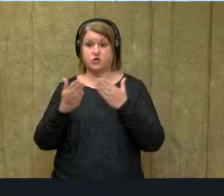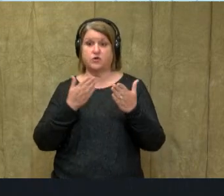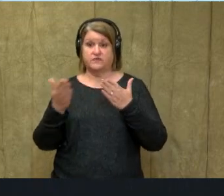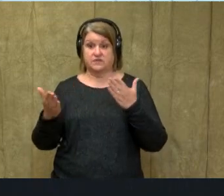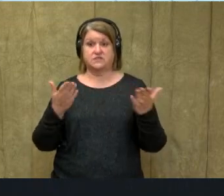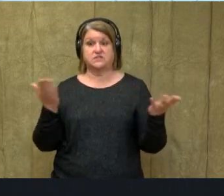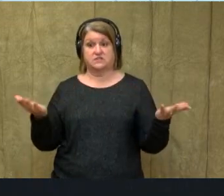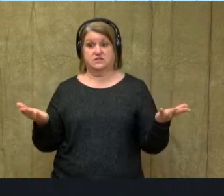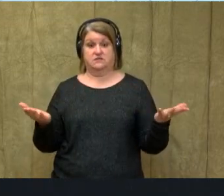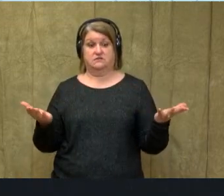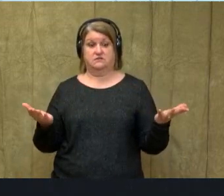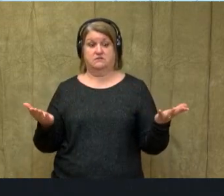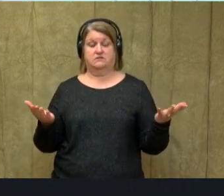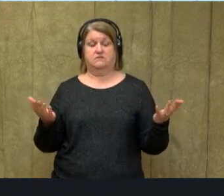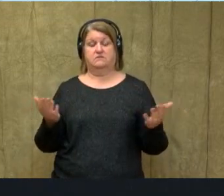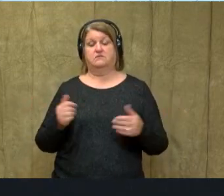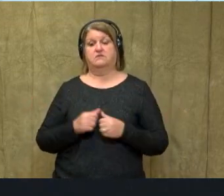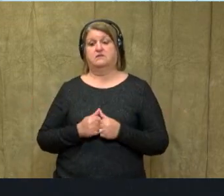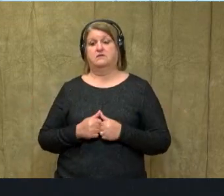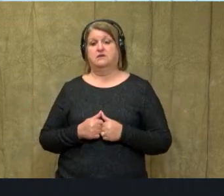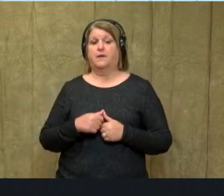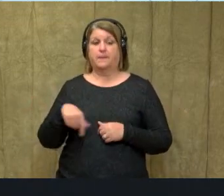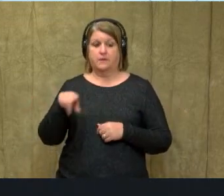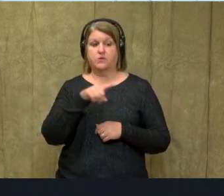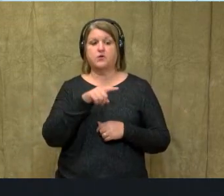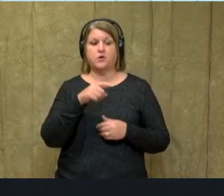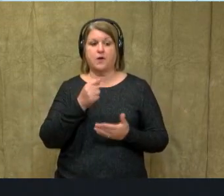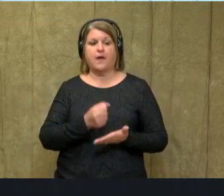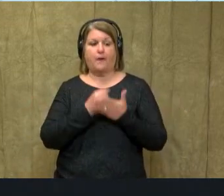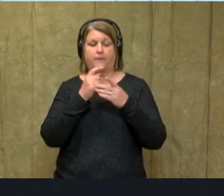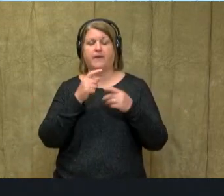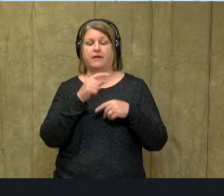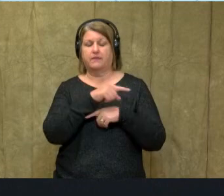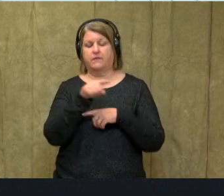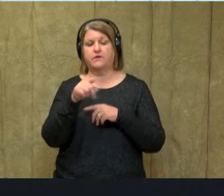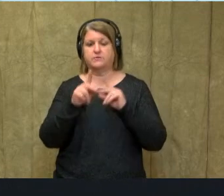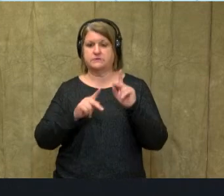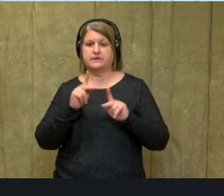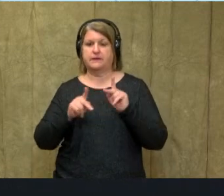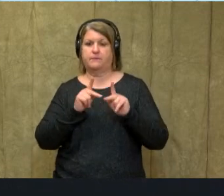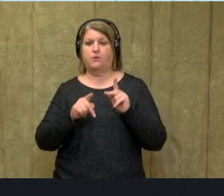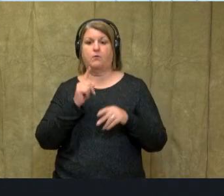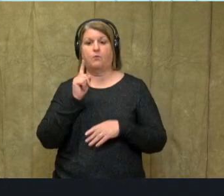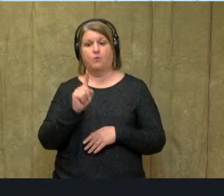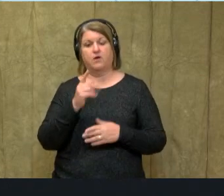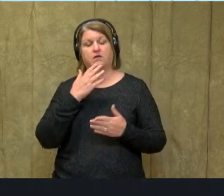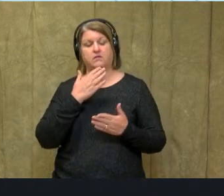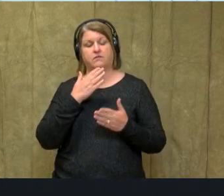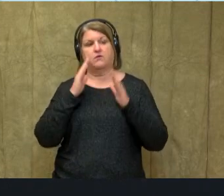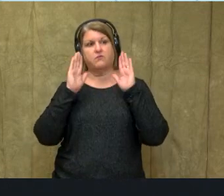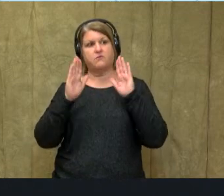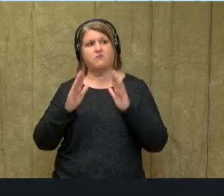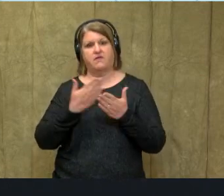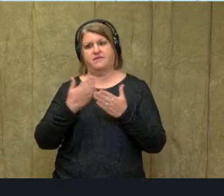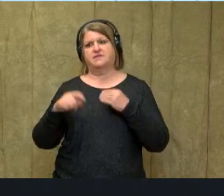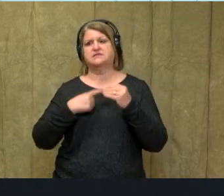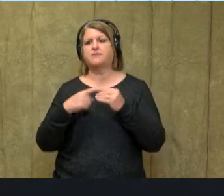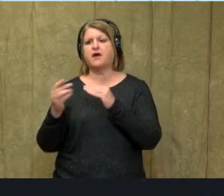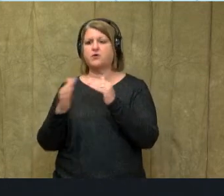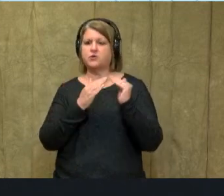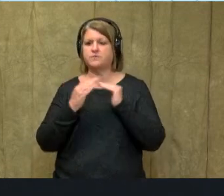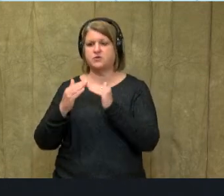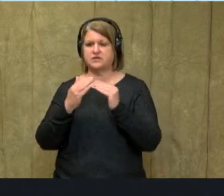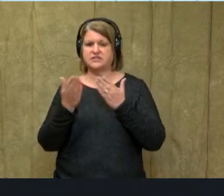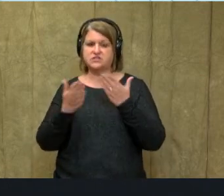for whoever's receiving the service. You're helping them. But one of the great things about community service is that ultimately it